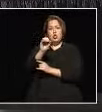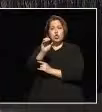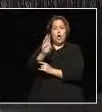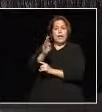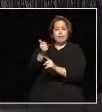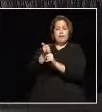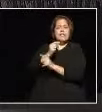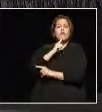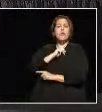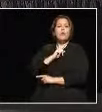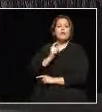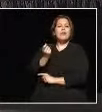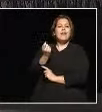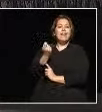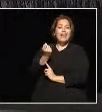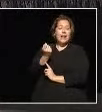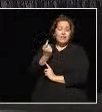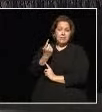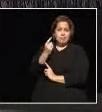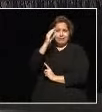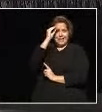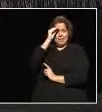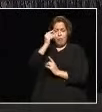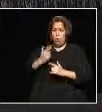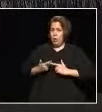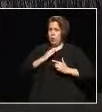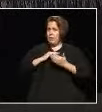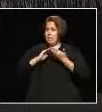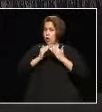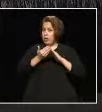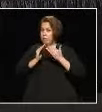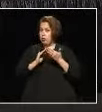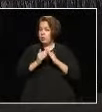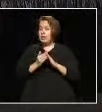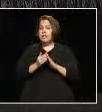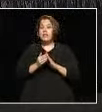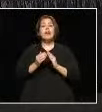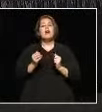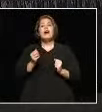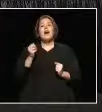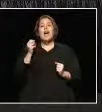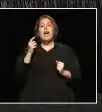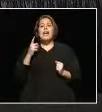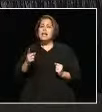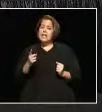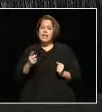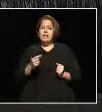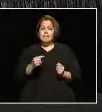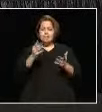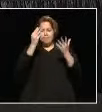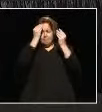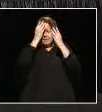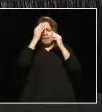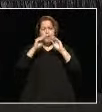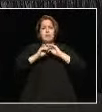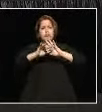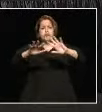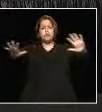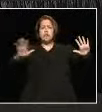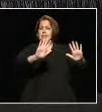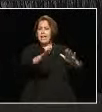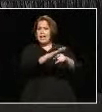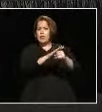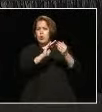He's an 11-year-old boy out here in our community, and he's gotten the message and is carrying it as well to his